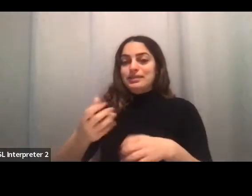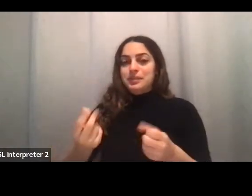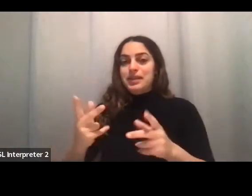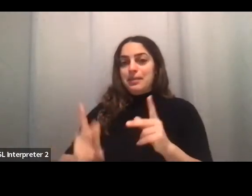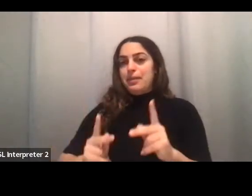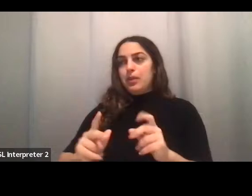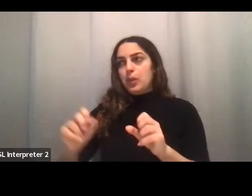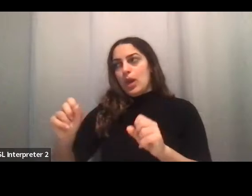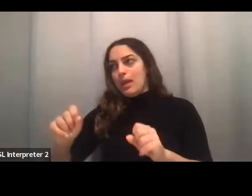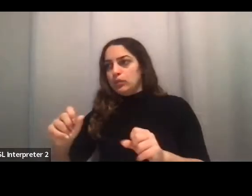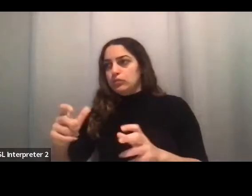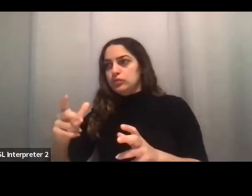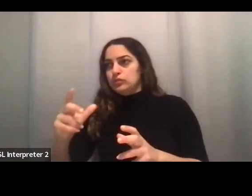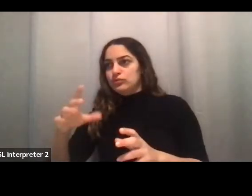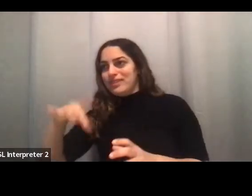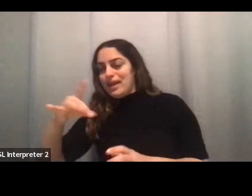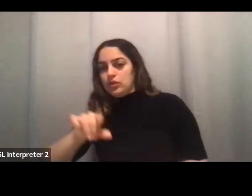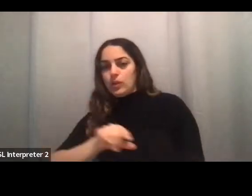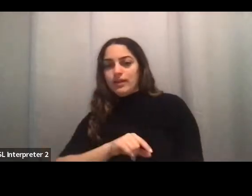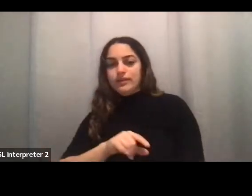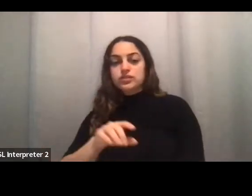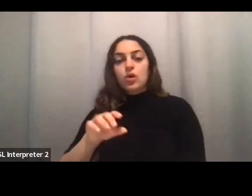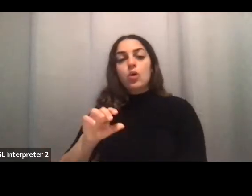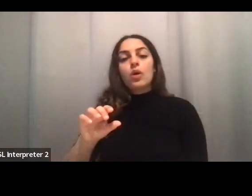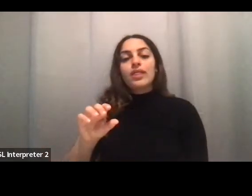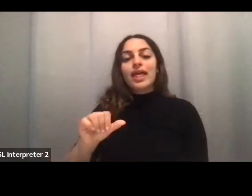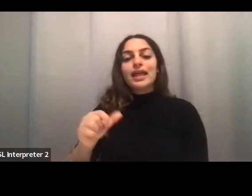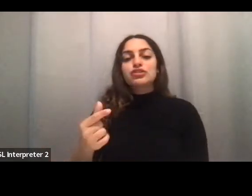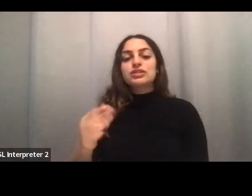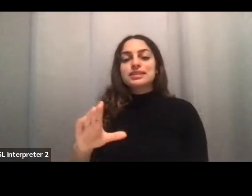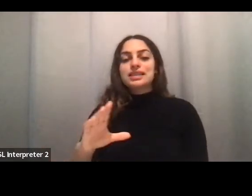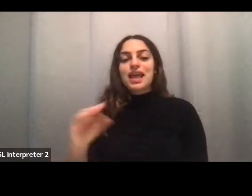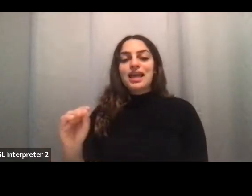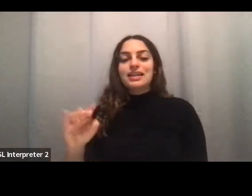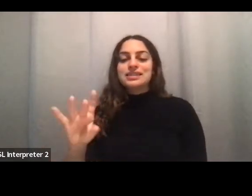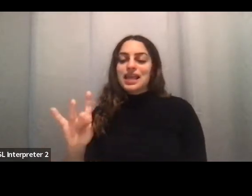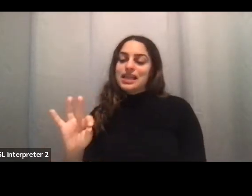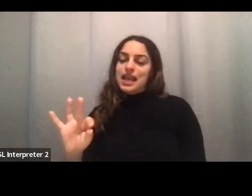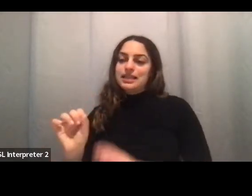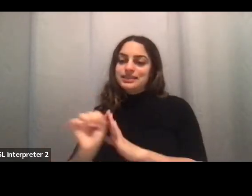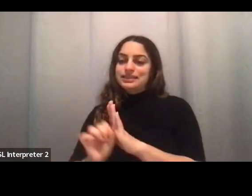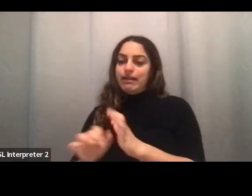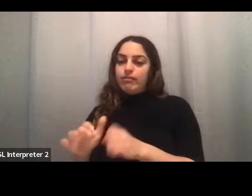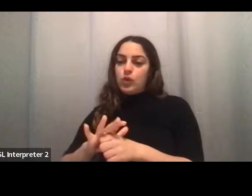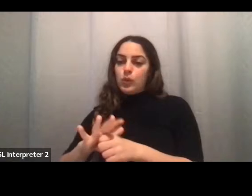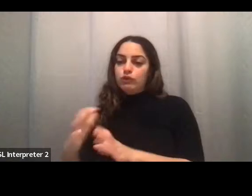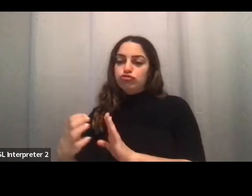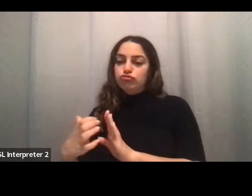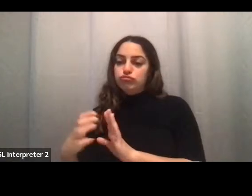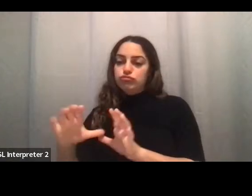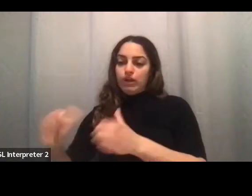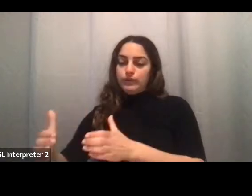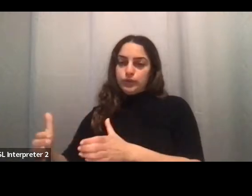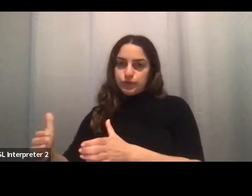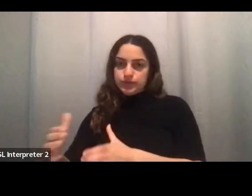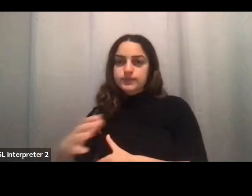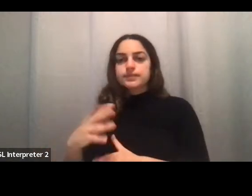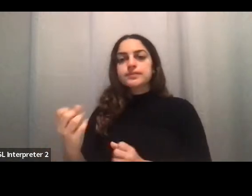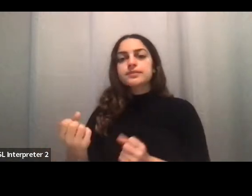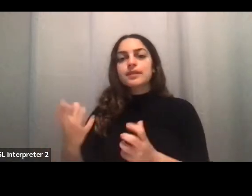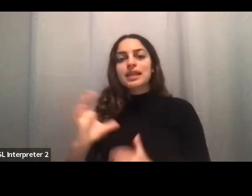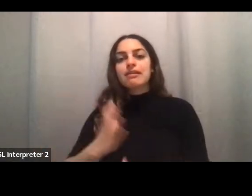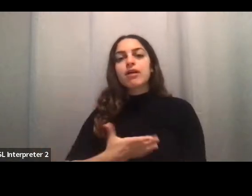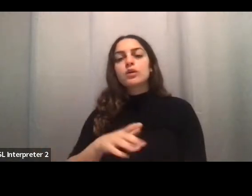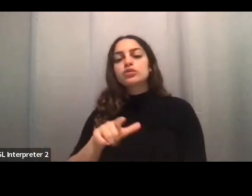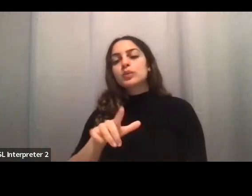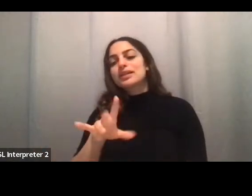so agc and its 89 state and local chapters as well as many of our 27 000